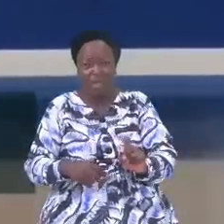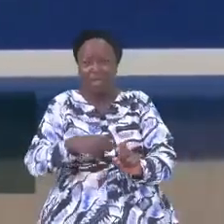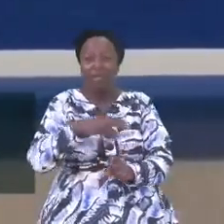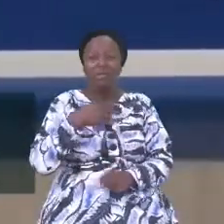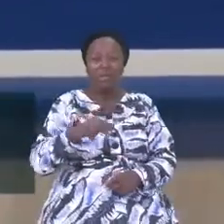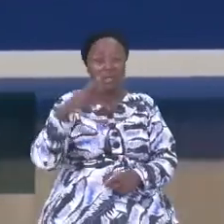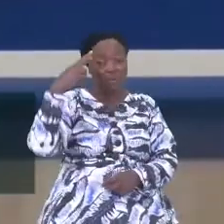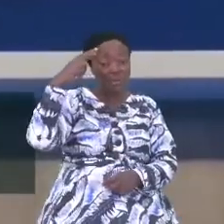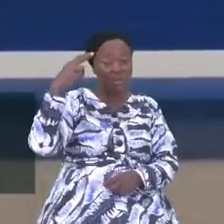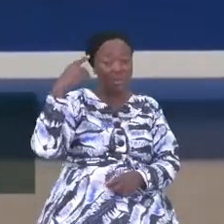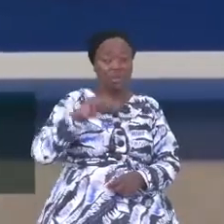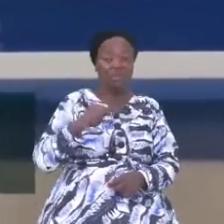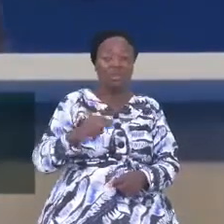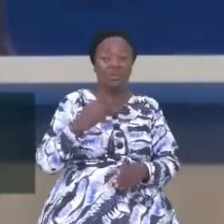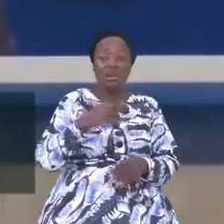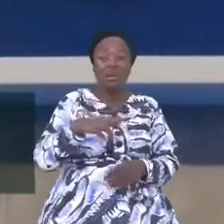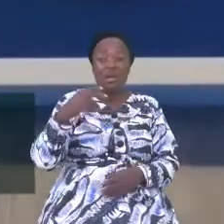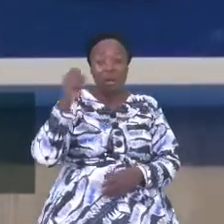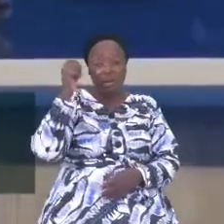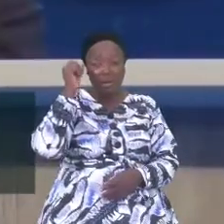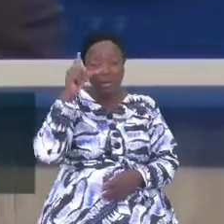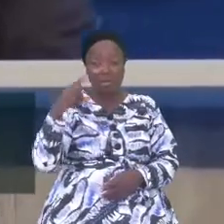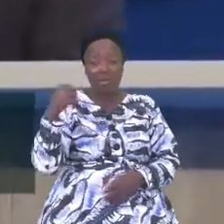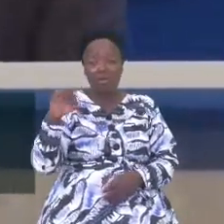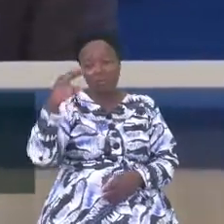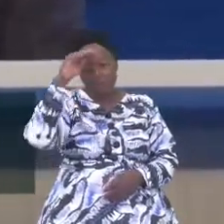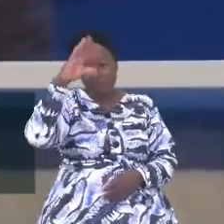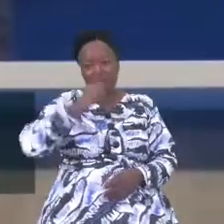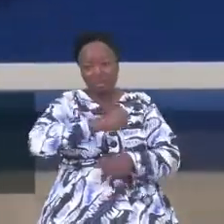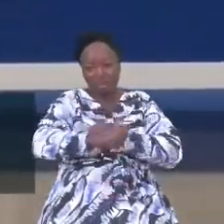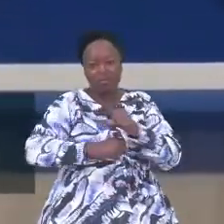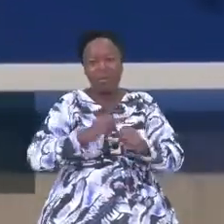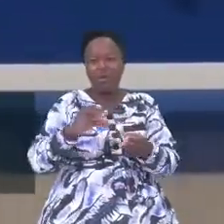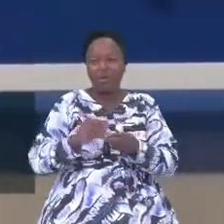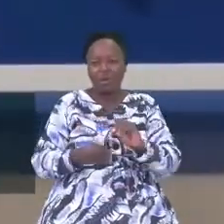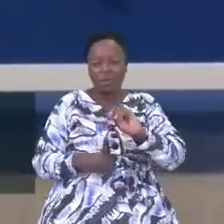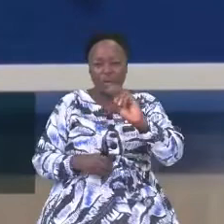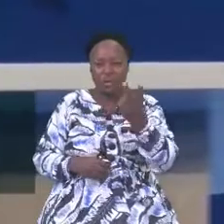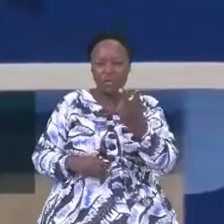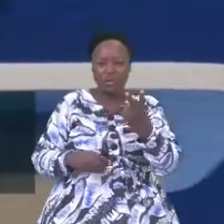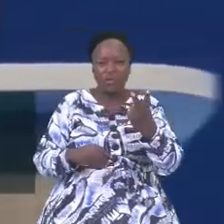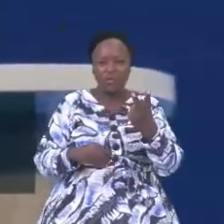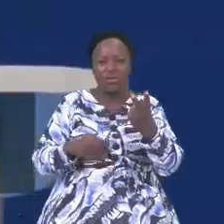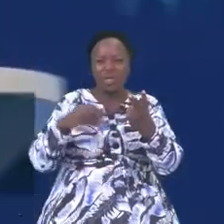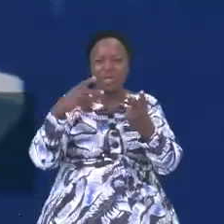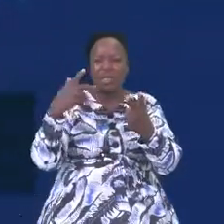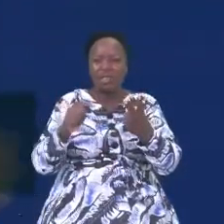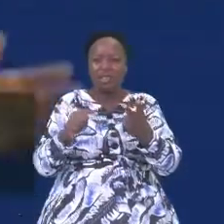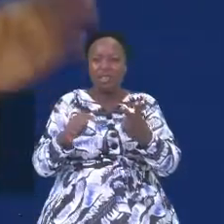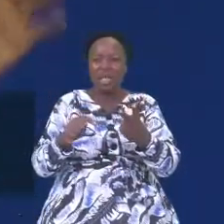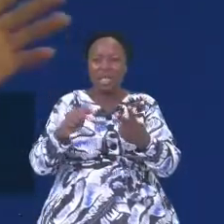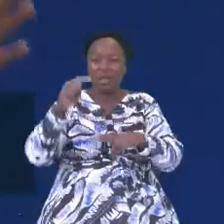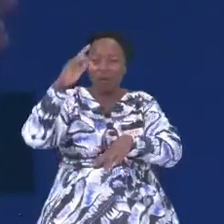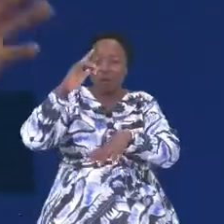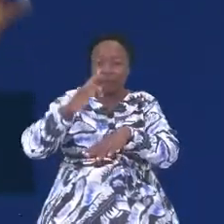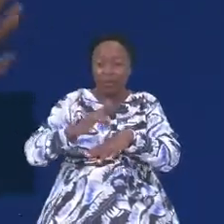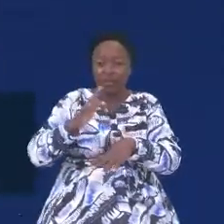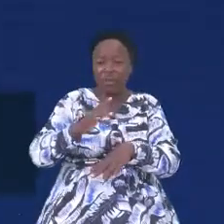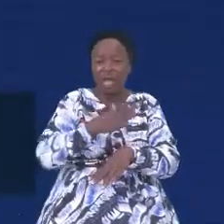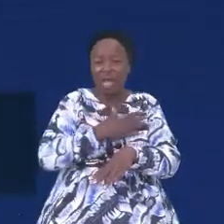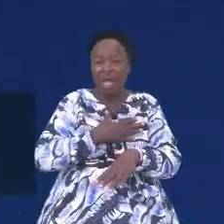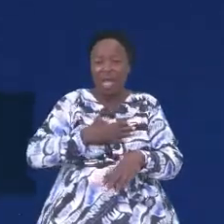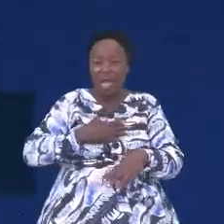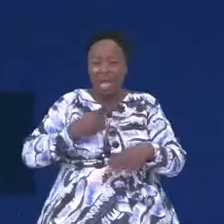comprehension of man's suffering. Number two, the conviction and the confession of man's